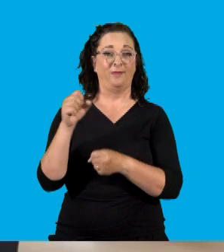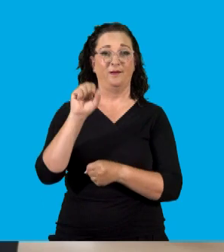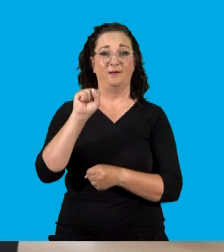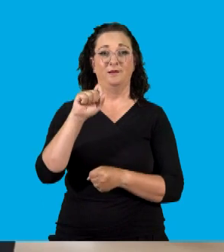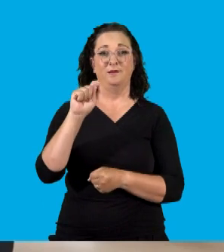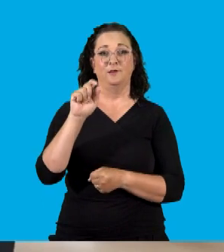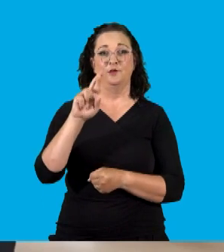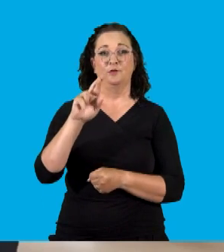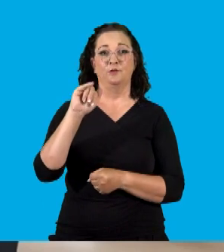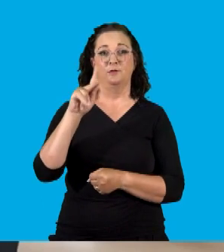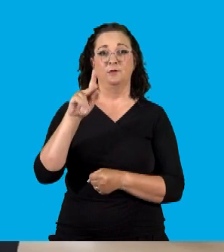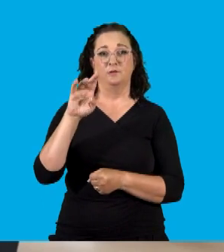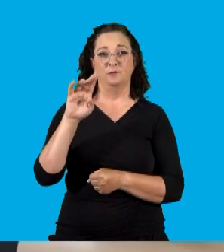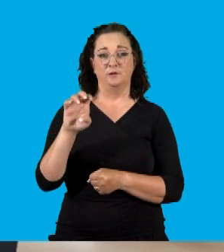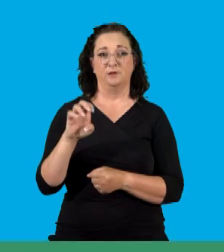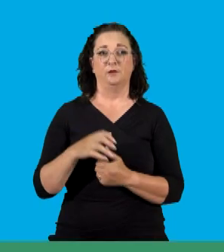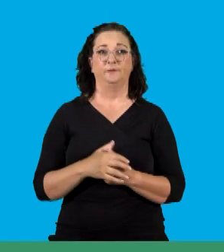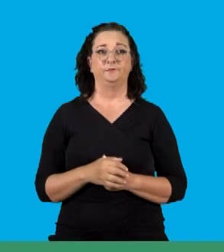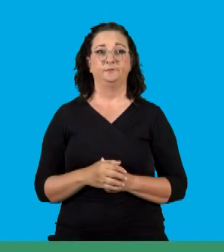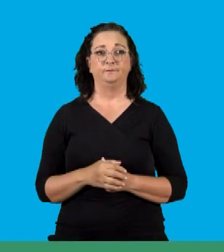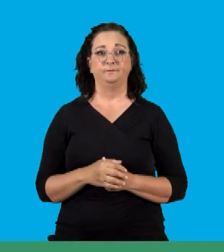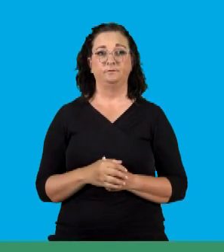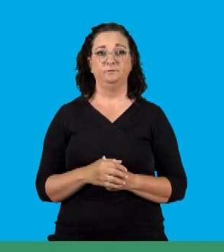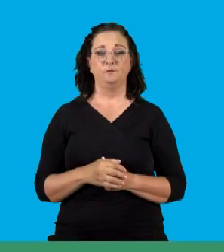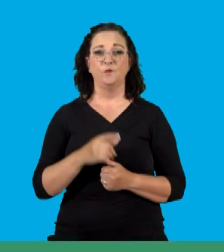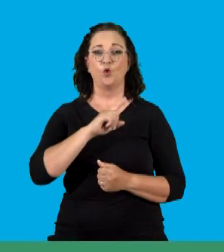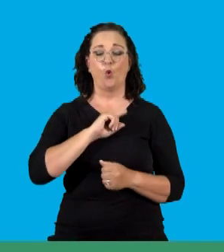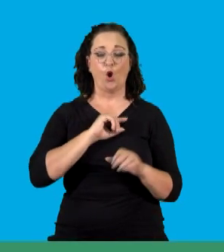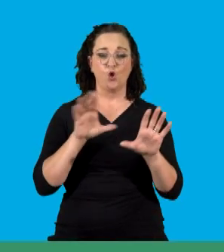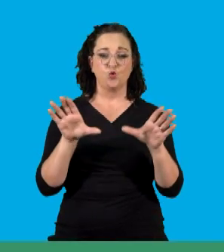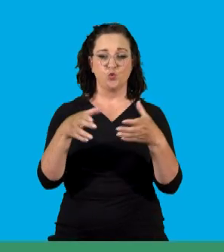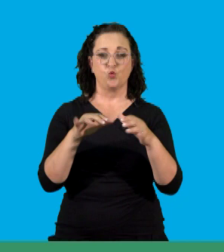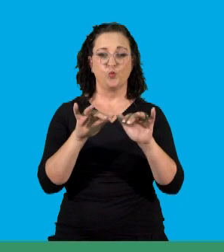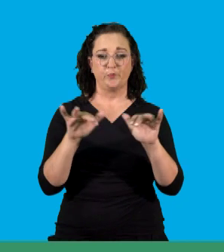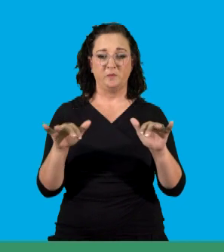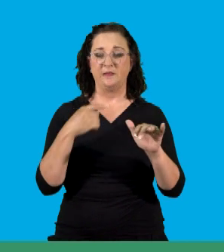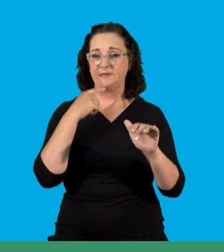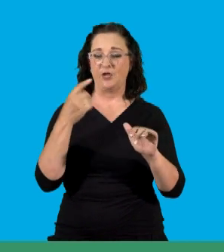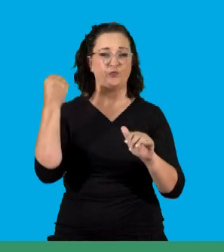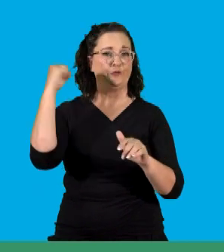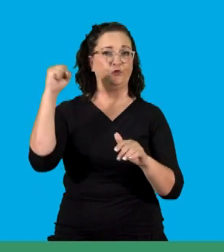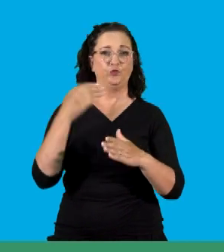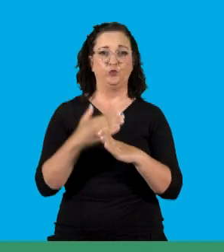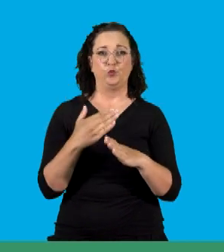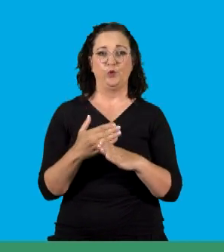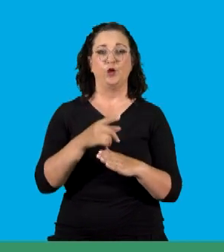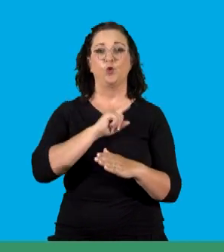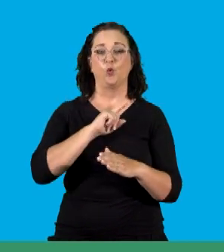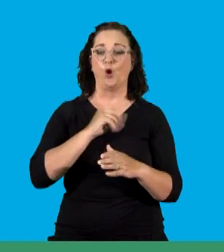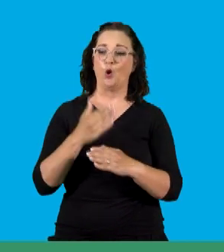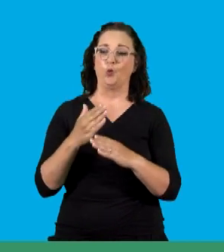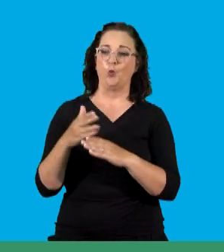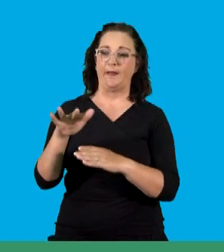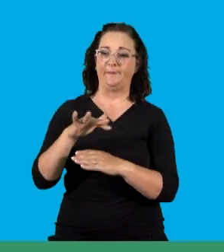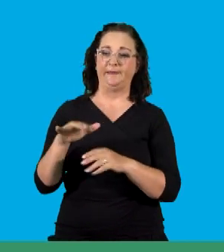of strike. A strike or labor dispute is a collective refusal by employees to work because of an